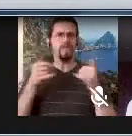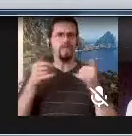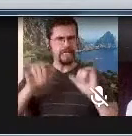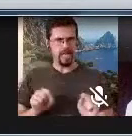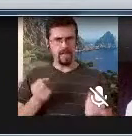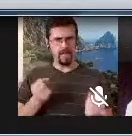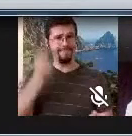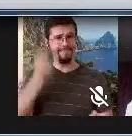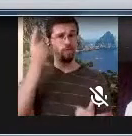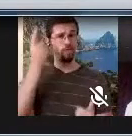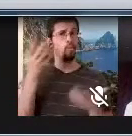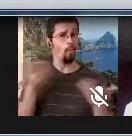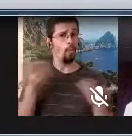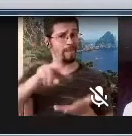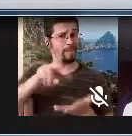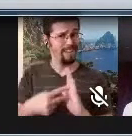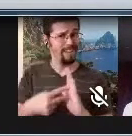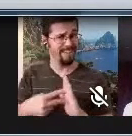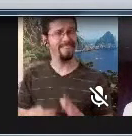produced.